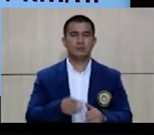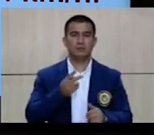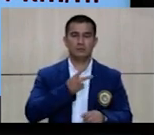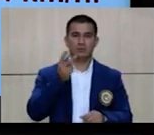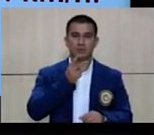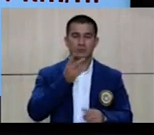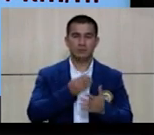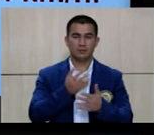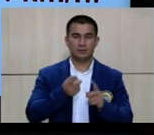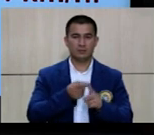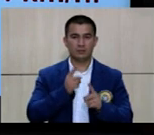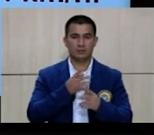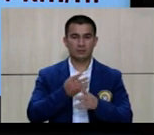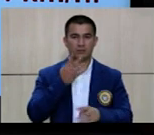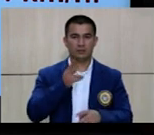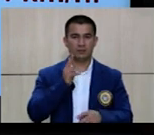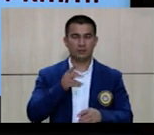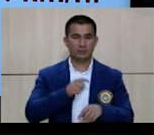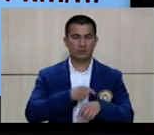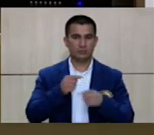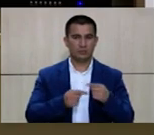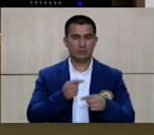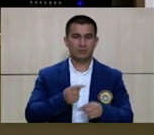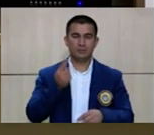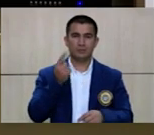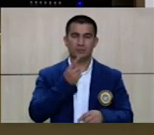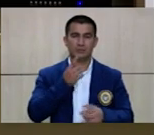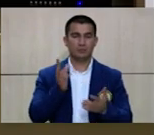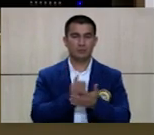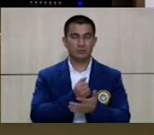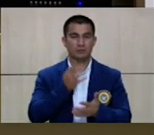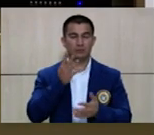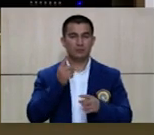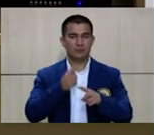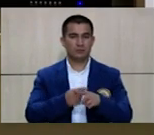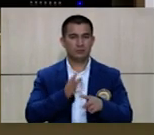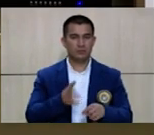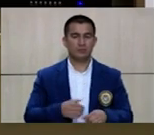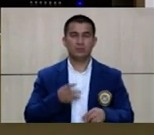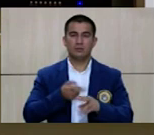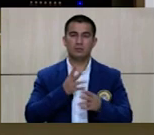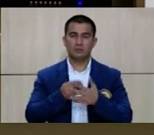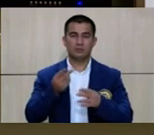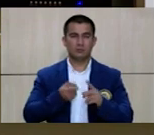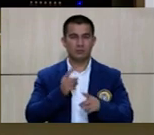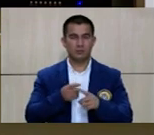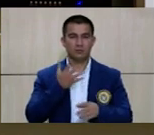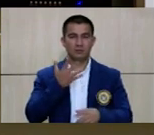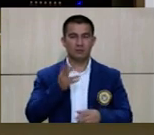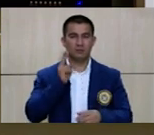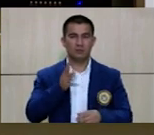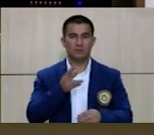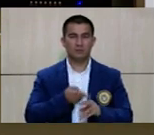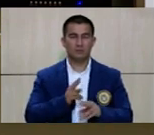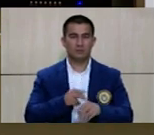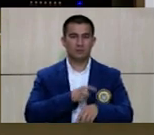İkinci piyodaning tezligi 4 km soat. Birincisini topish uchun 4 ga 1 ni qo'shamiz. Uning tezligi 5 km